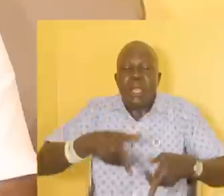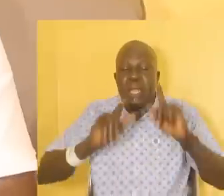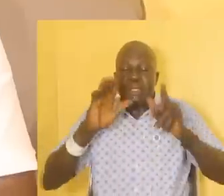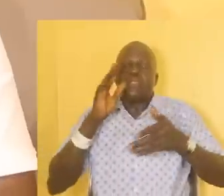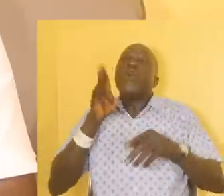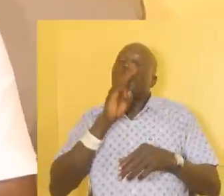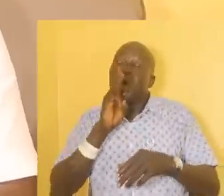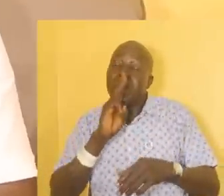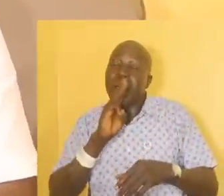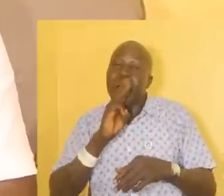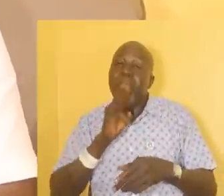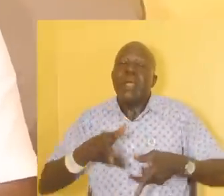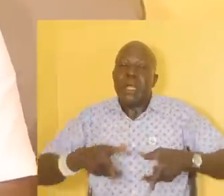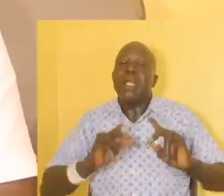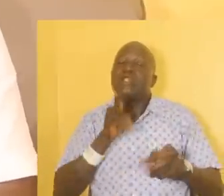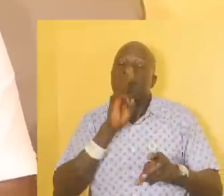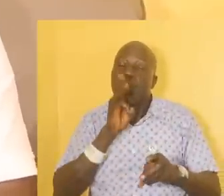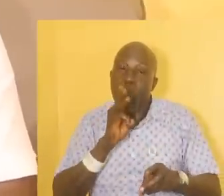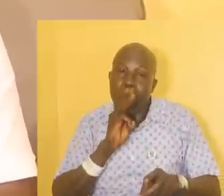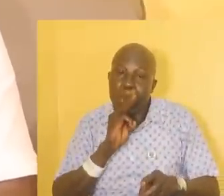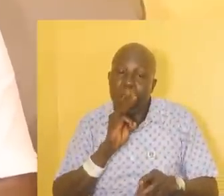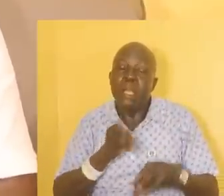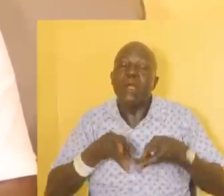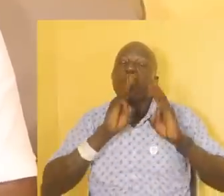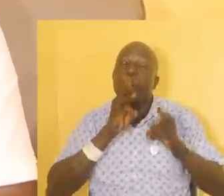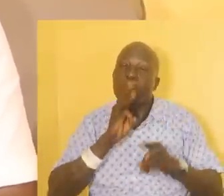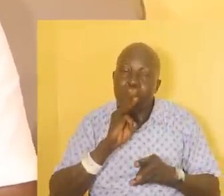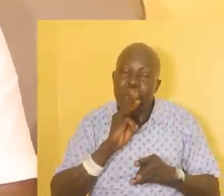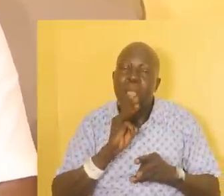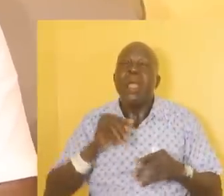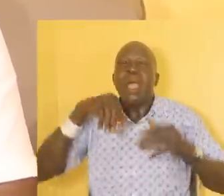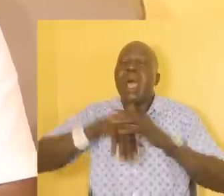your water,